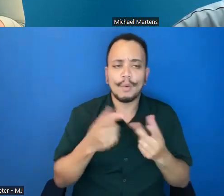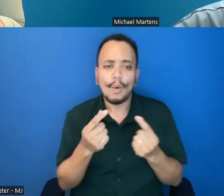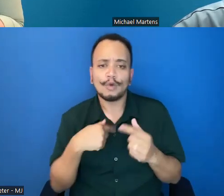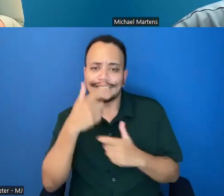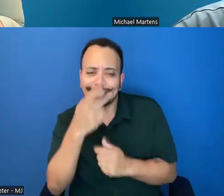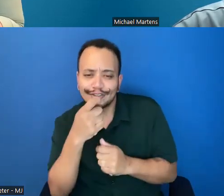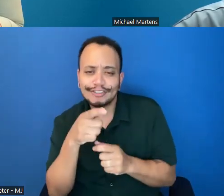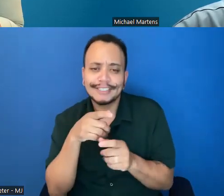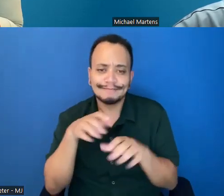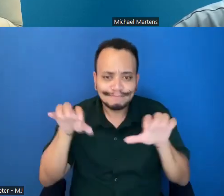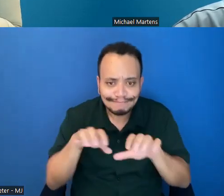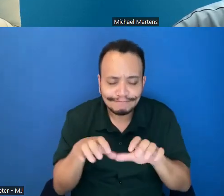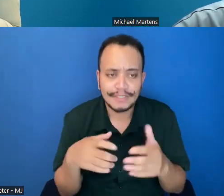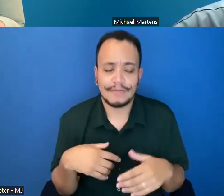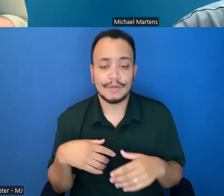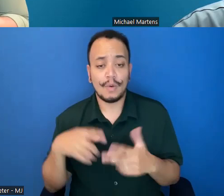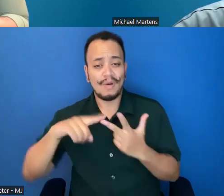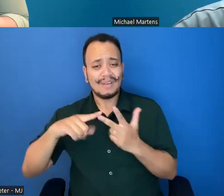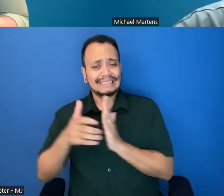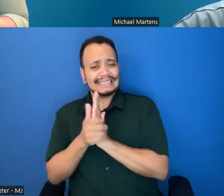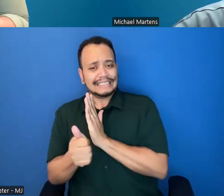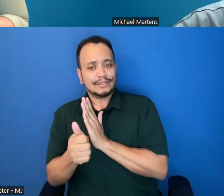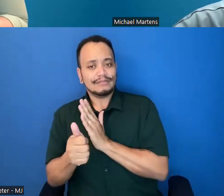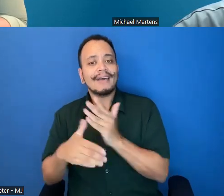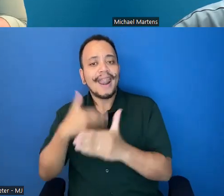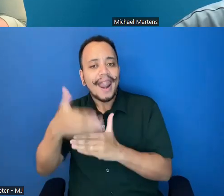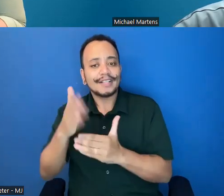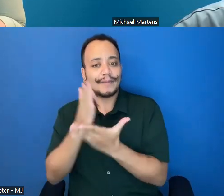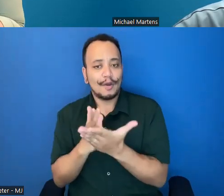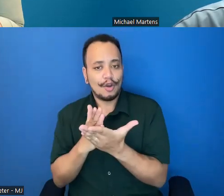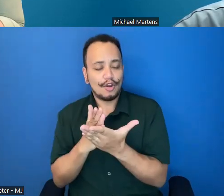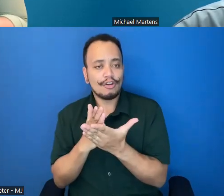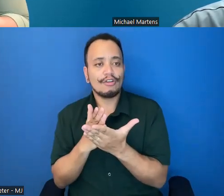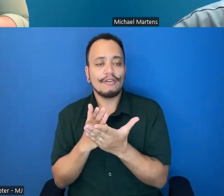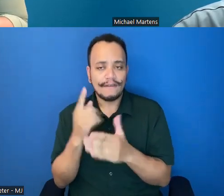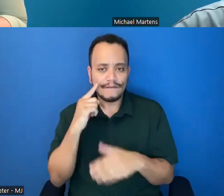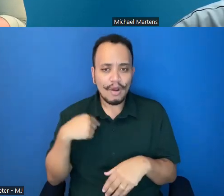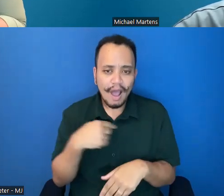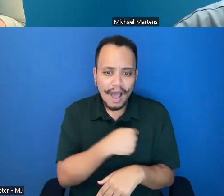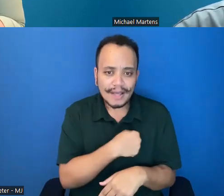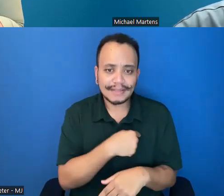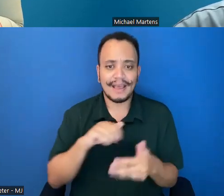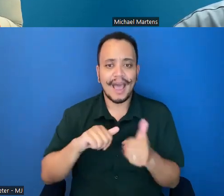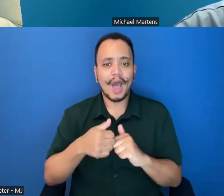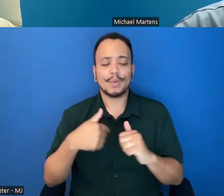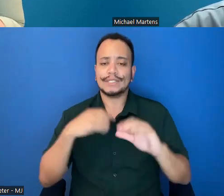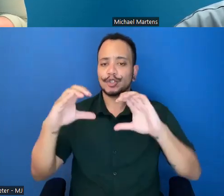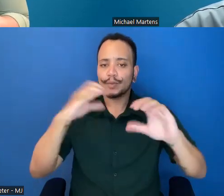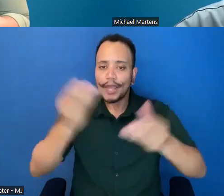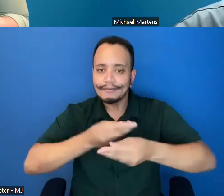skills, right? Skills are sort of the next part of the way we let employers